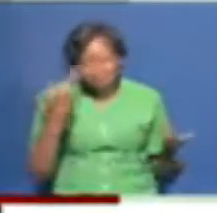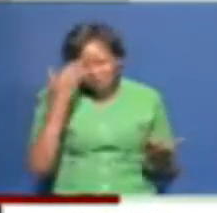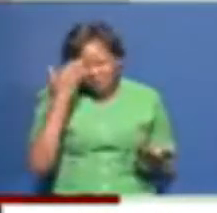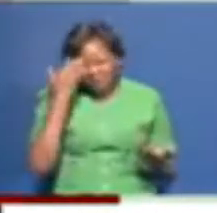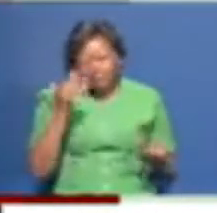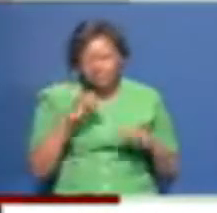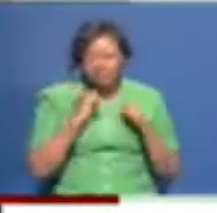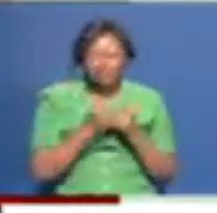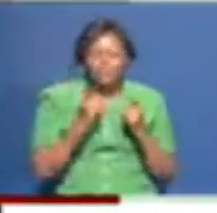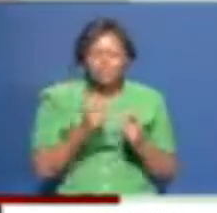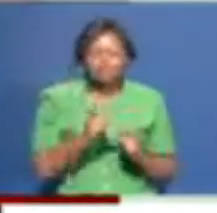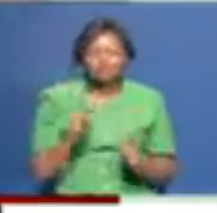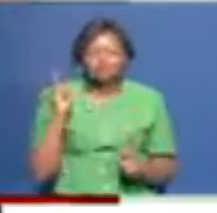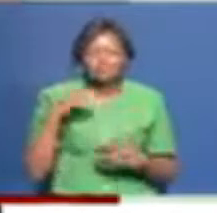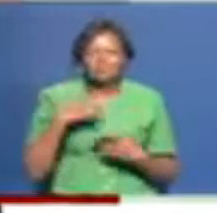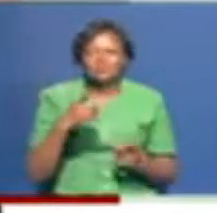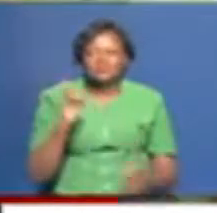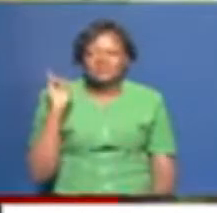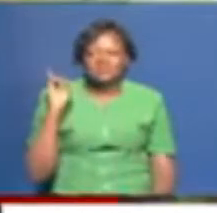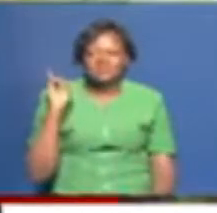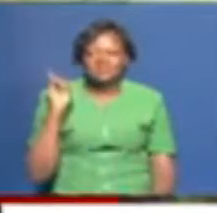social media week. Interesting one of that.